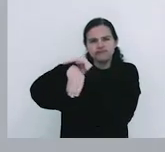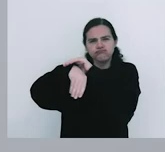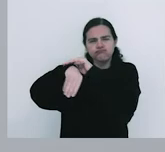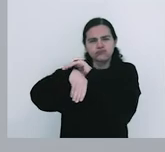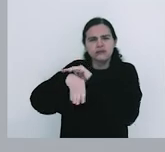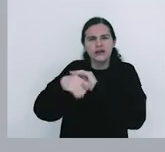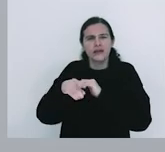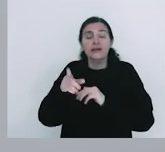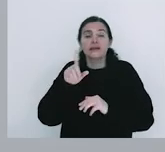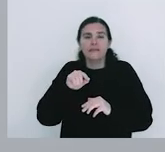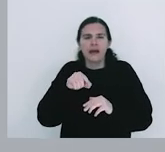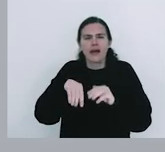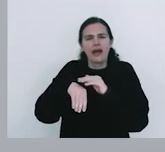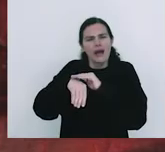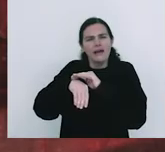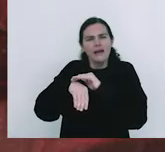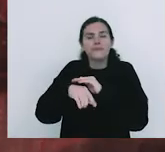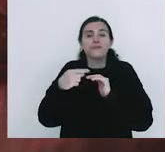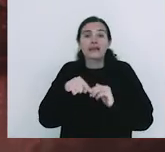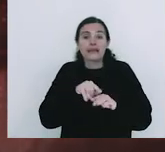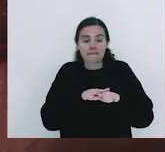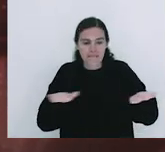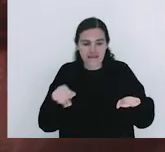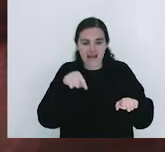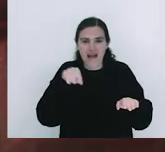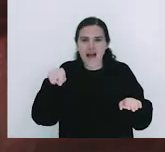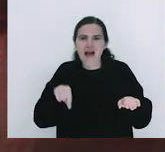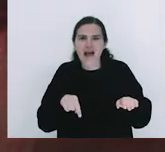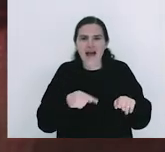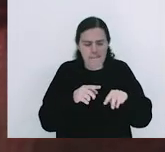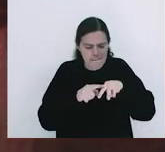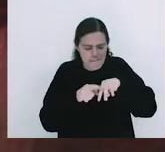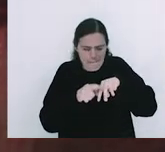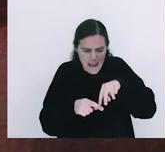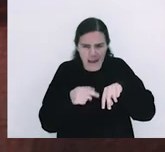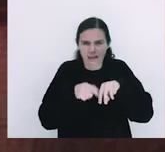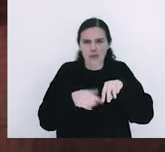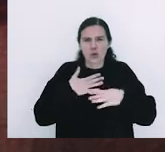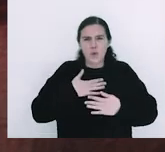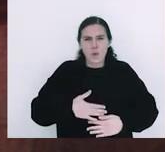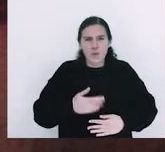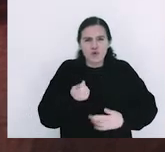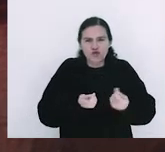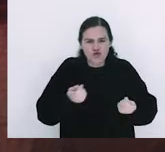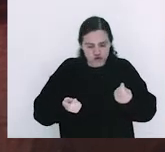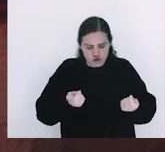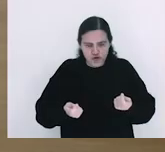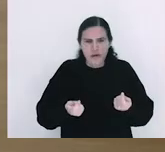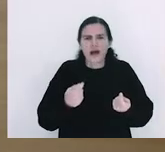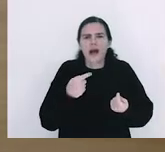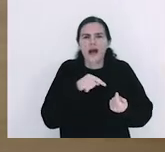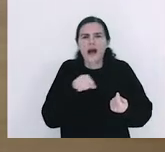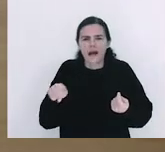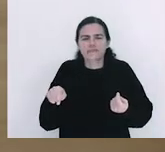limb that is also alive. Here on the table, you have these legs, these body parts that